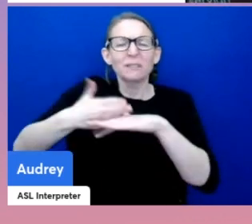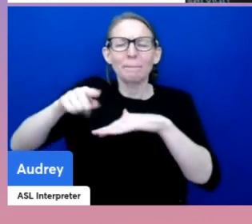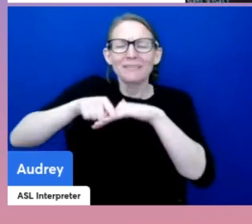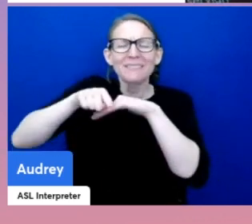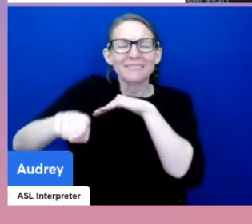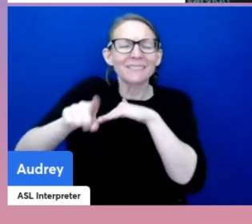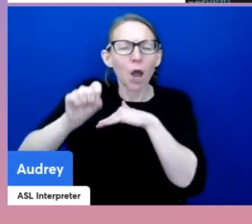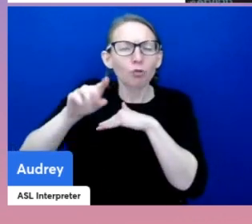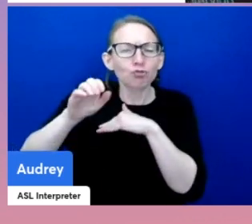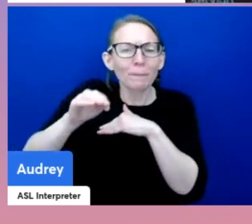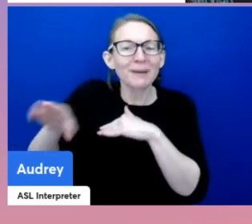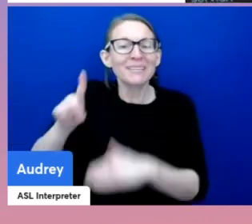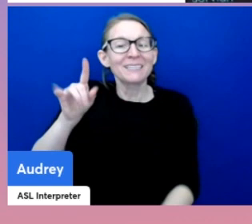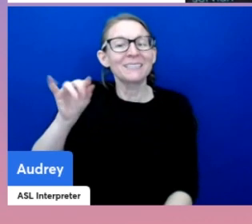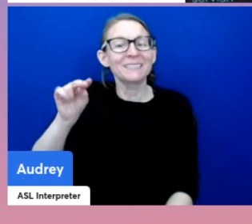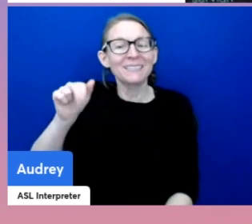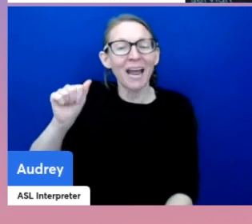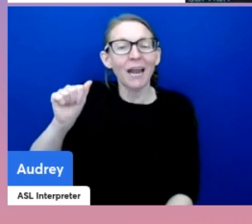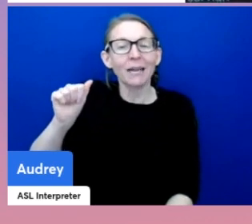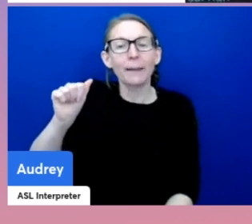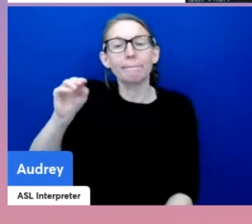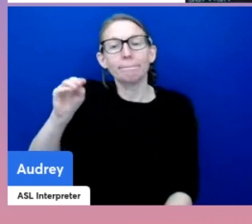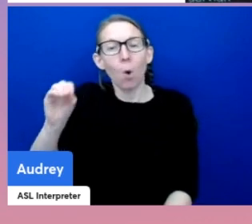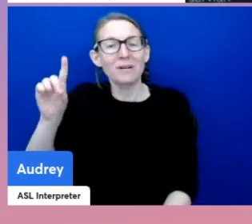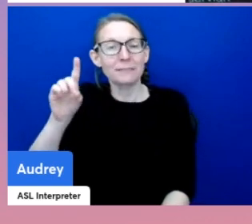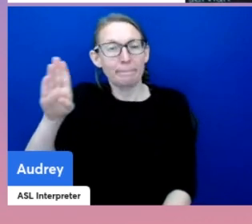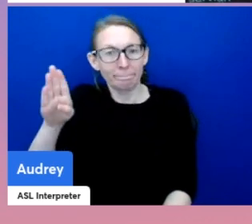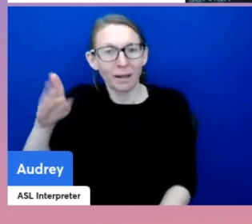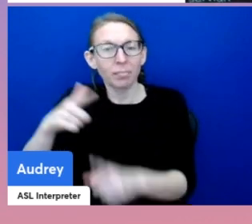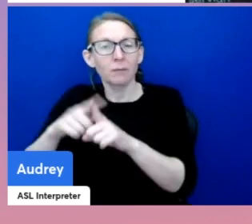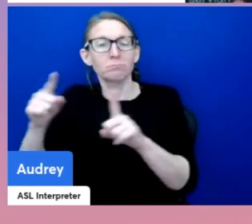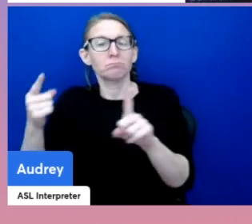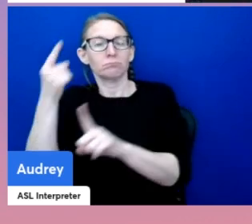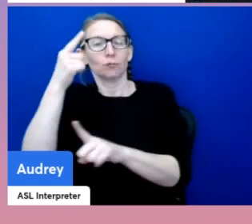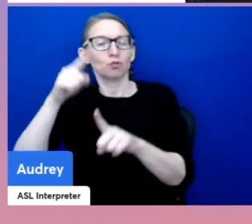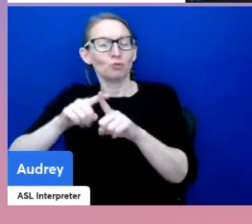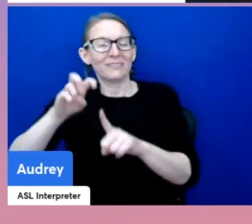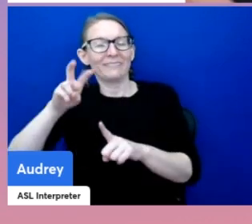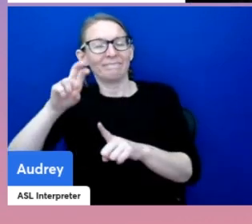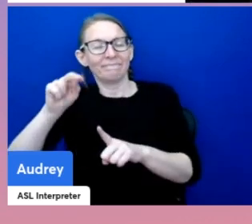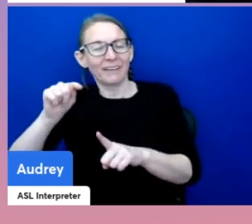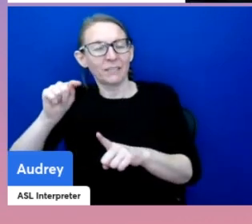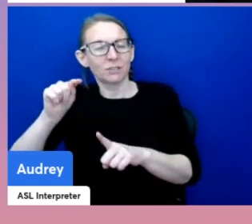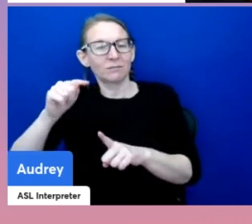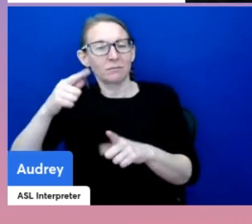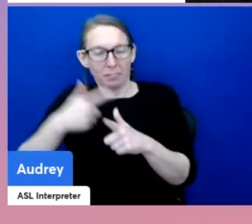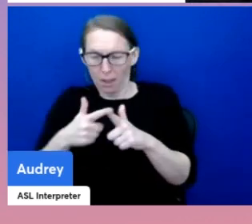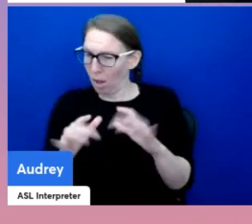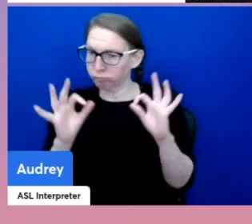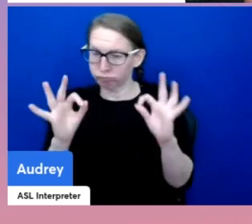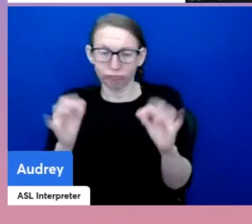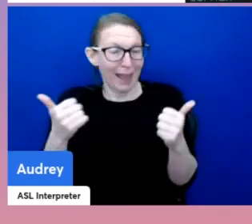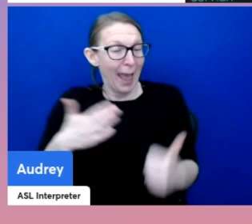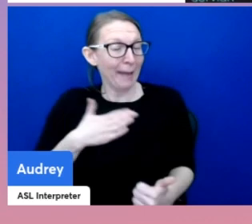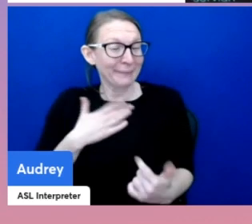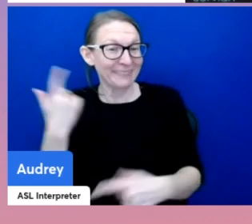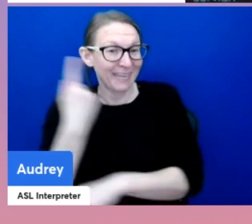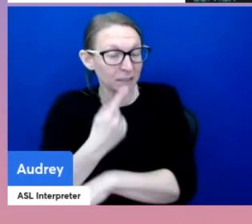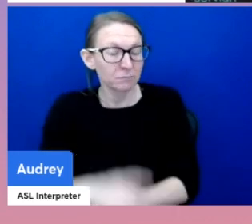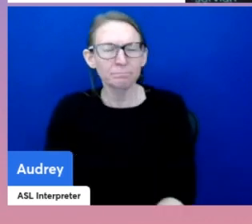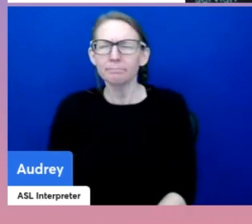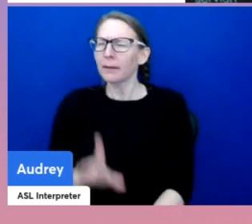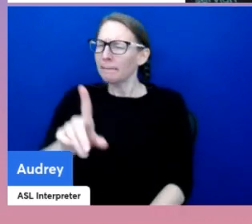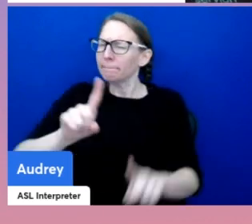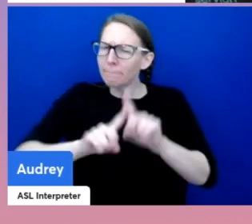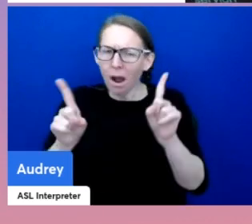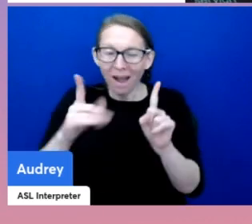service such as DynamoDB, propagate all the way back up to our event source to return the response, and happy days. But did you know there's another